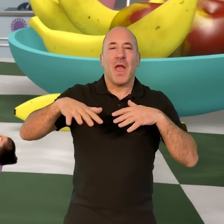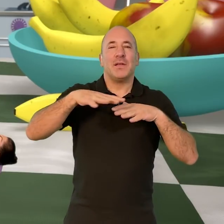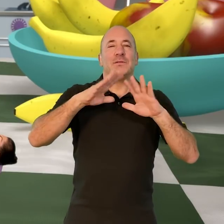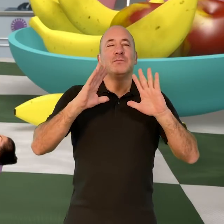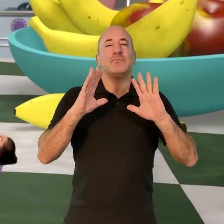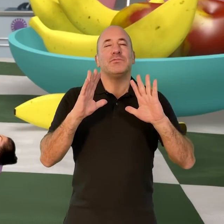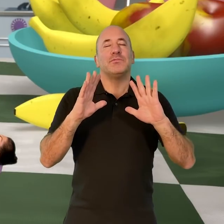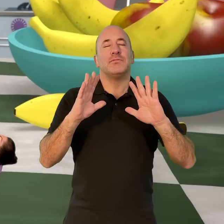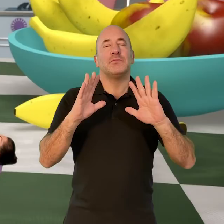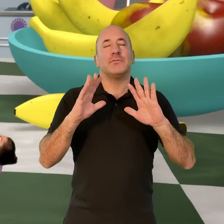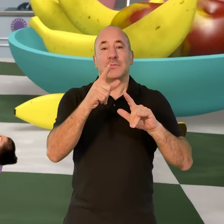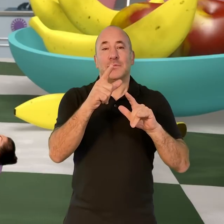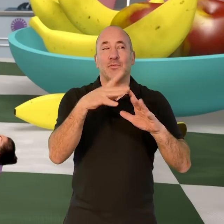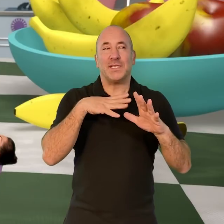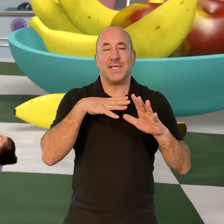place.